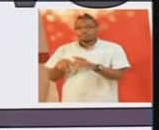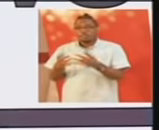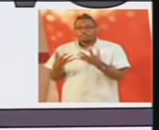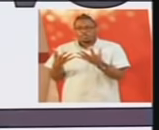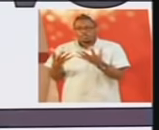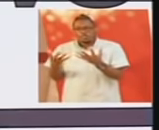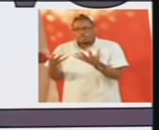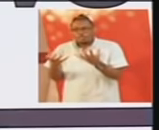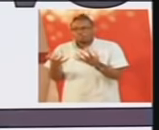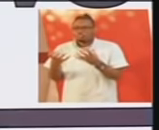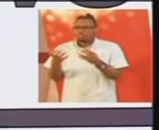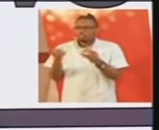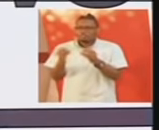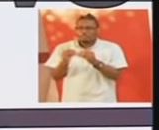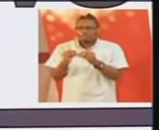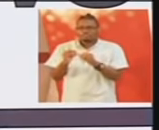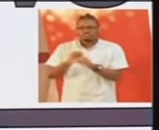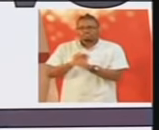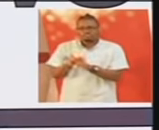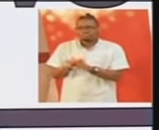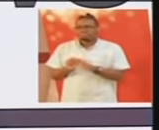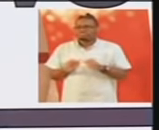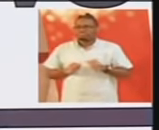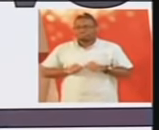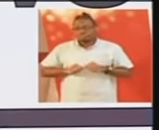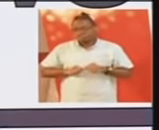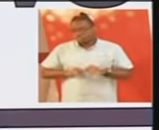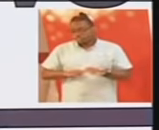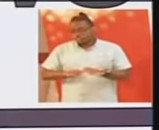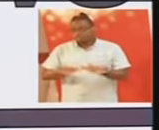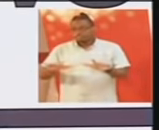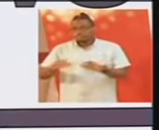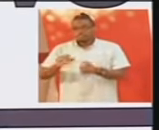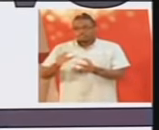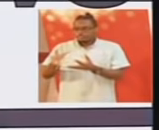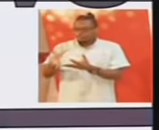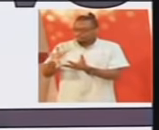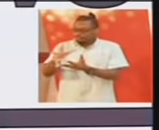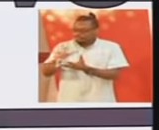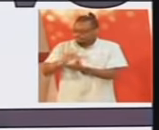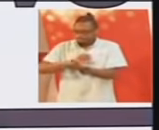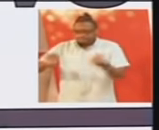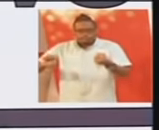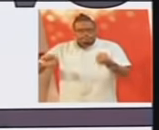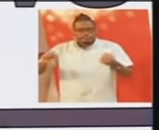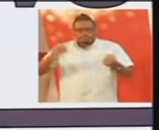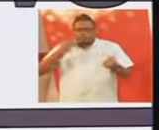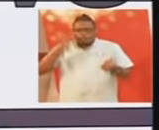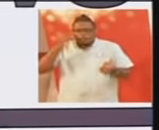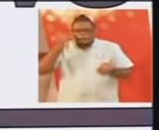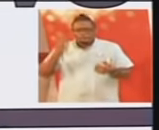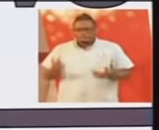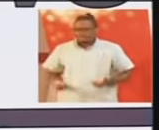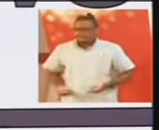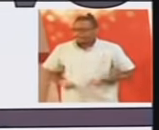continue to ravage our land and destroy our homes and the lives of our